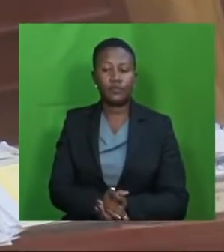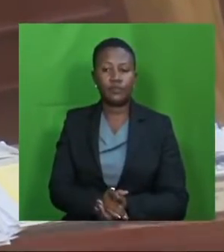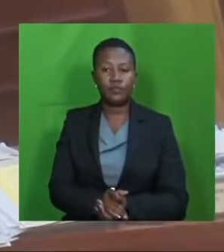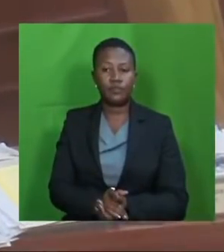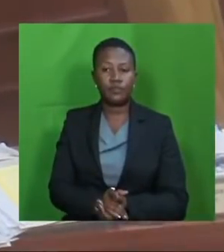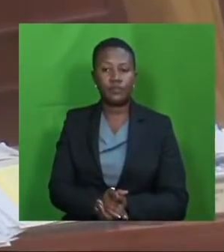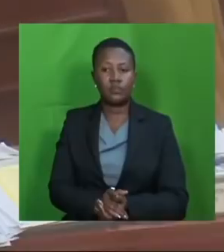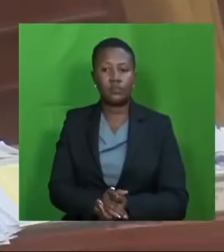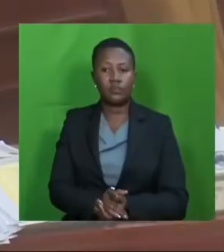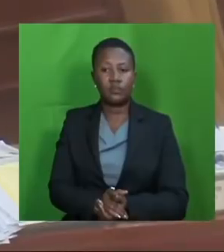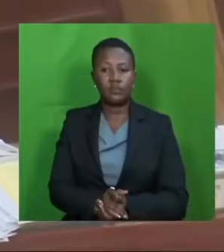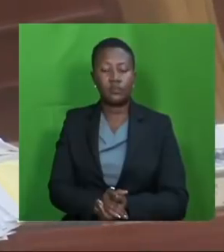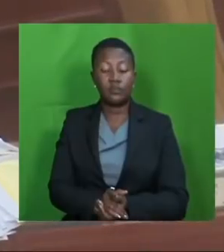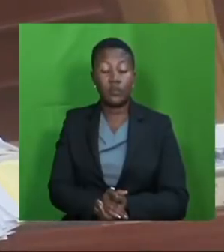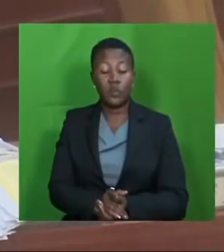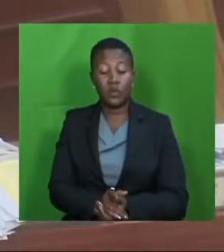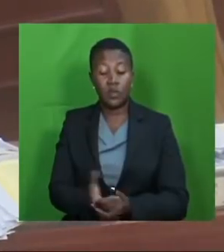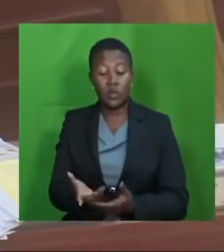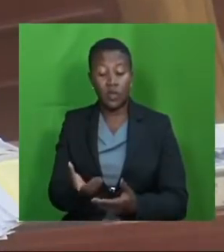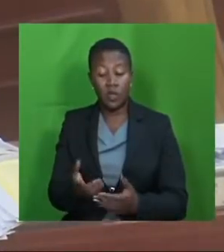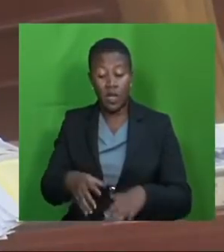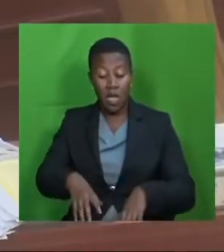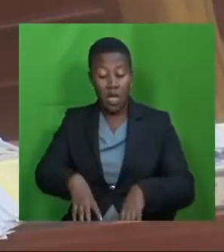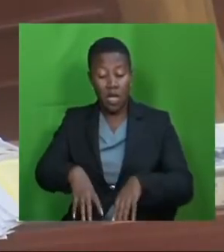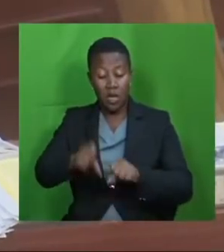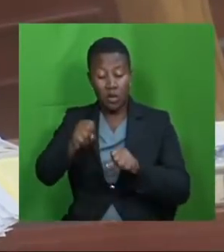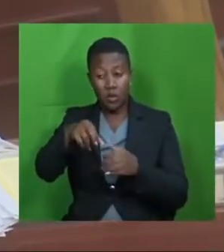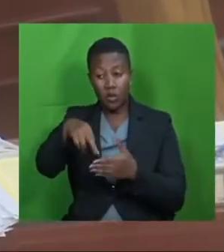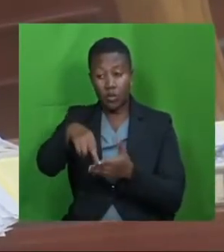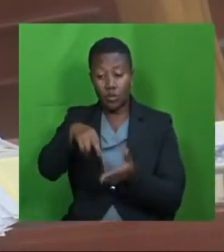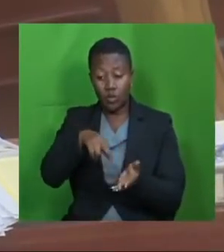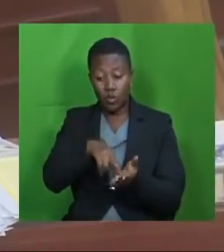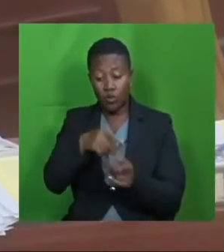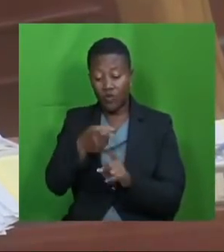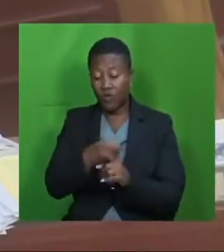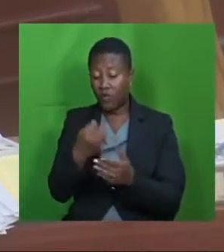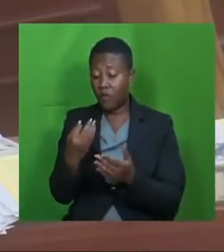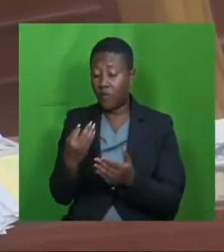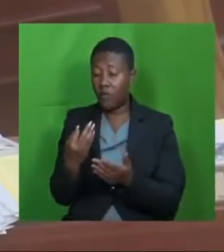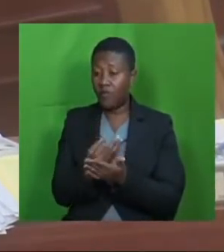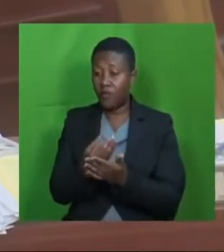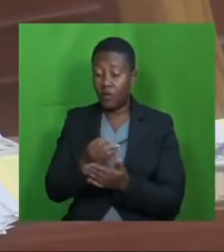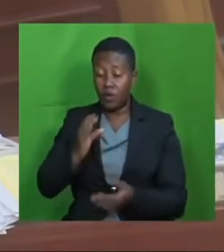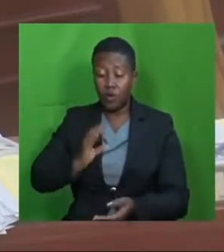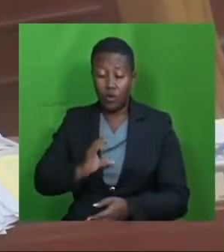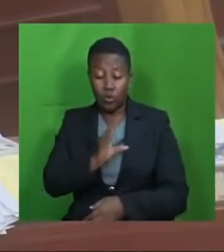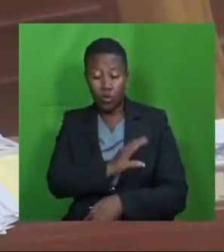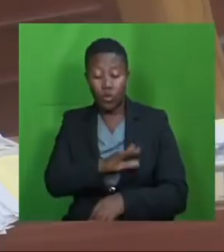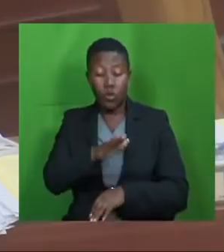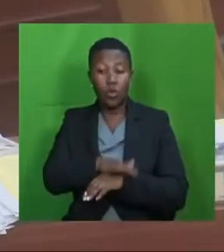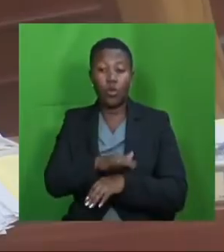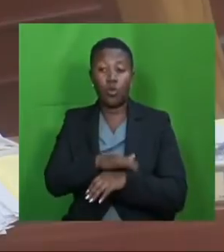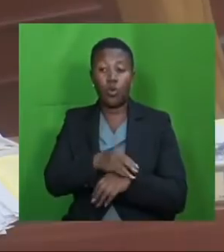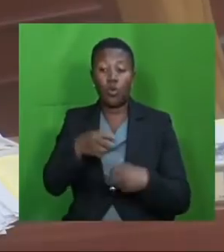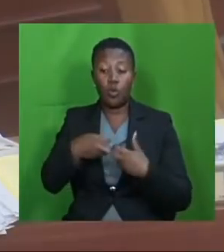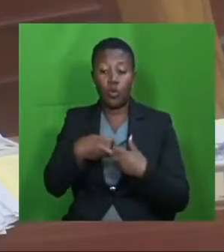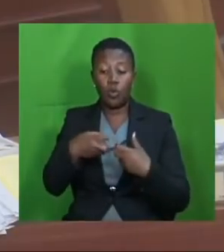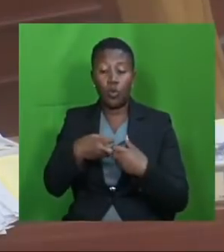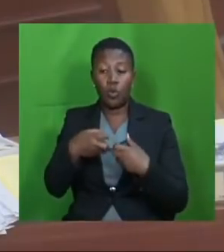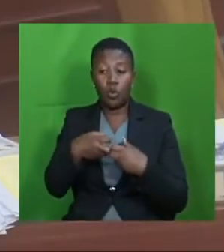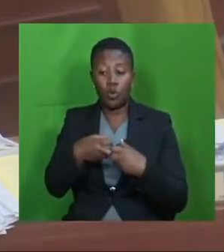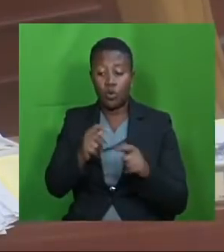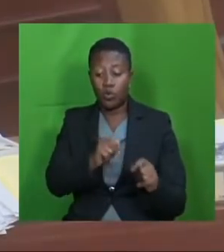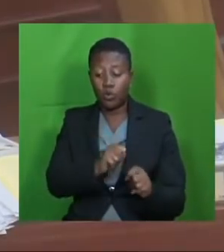for the adoption of the report of the Finance Committee on the Electronic Transfer Levy